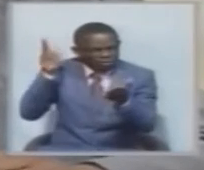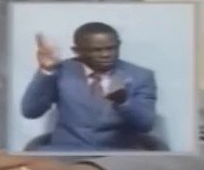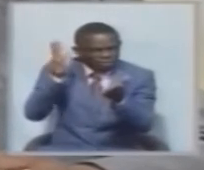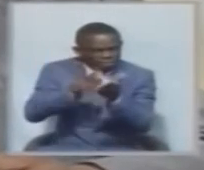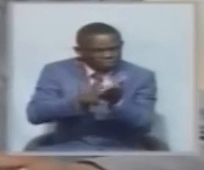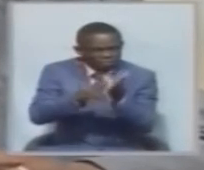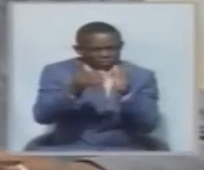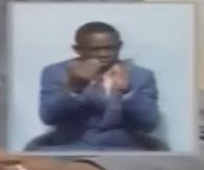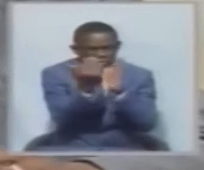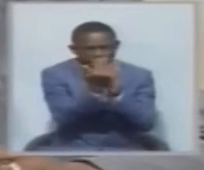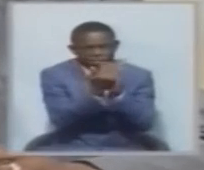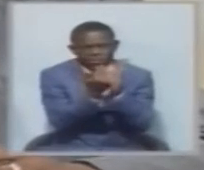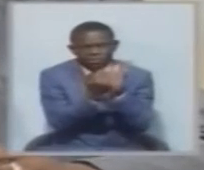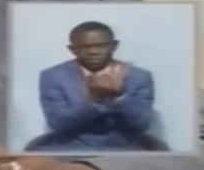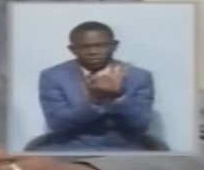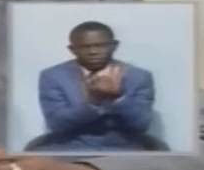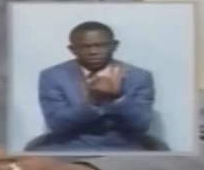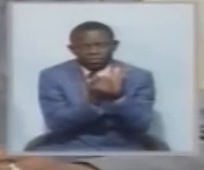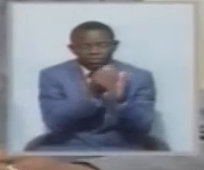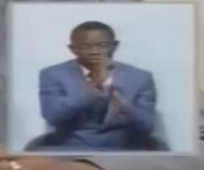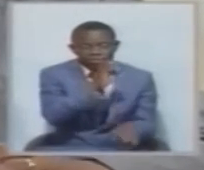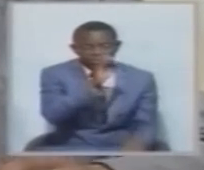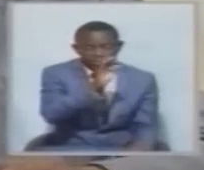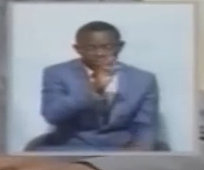what the IMF and World Bank are doing.